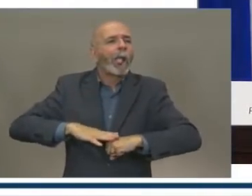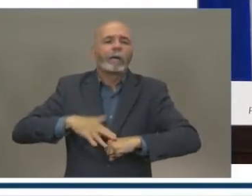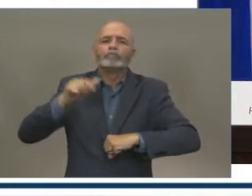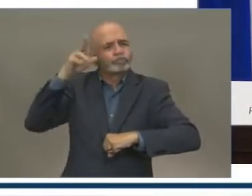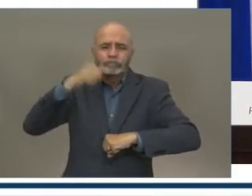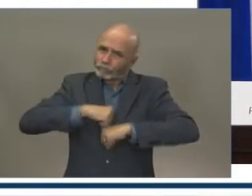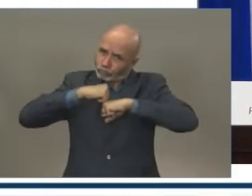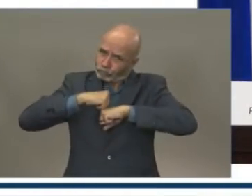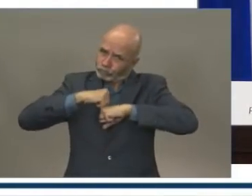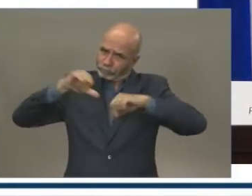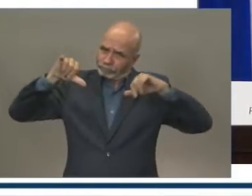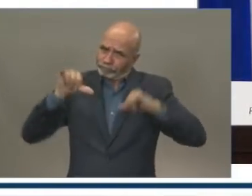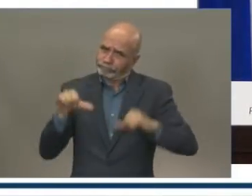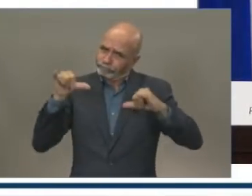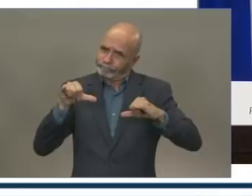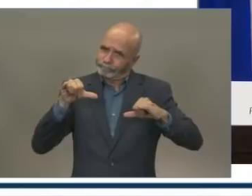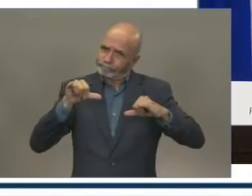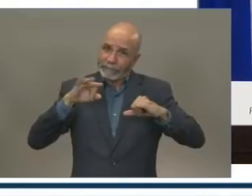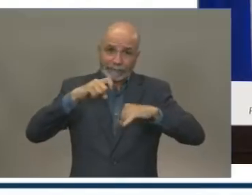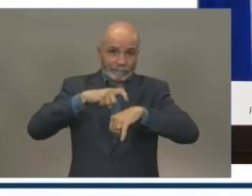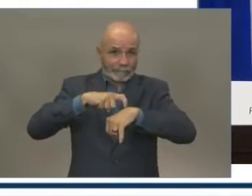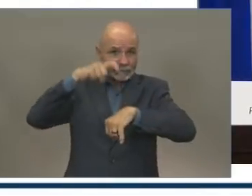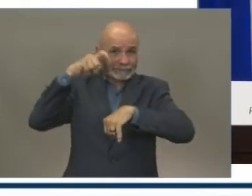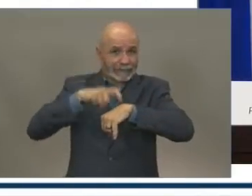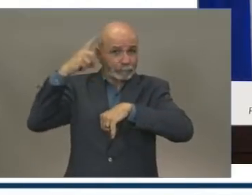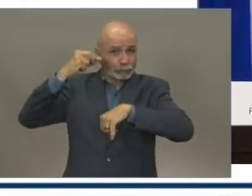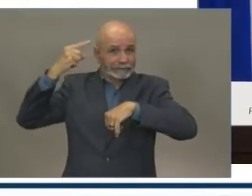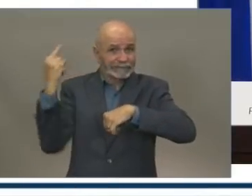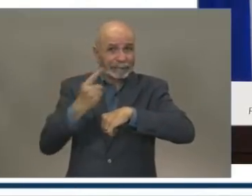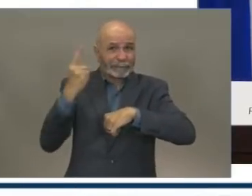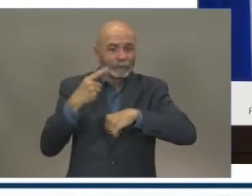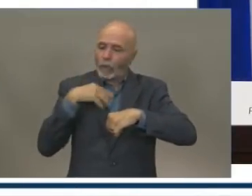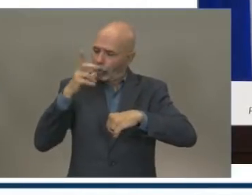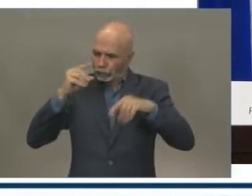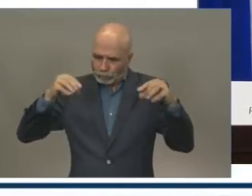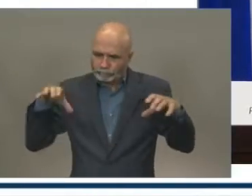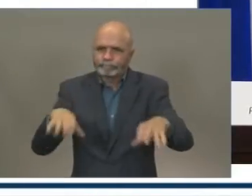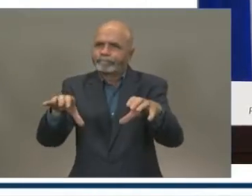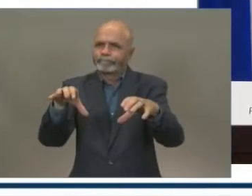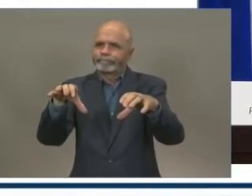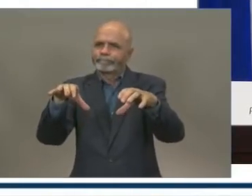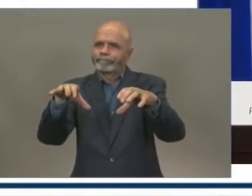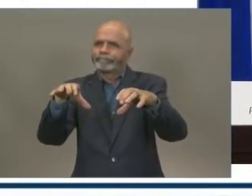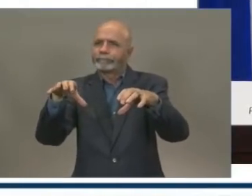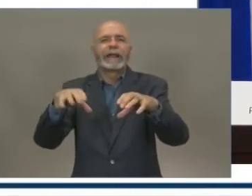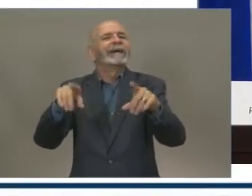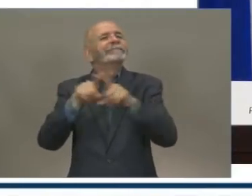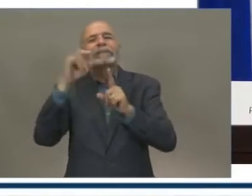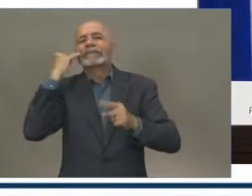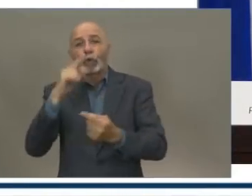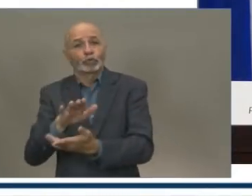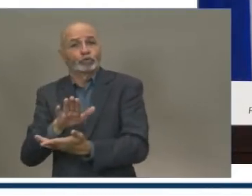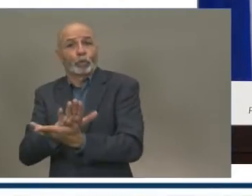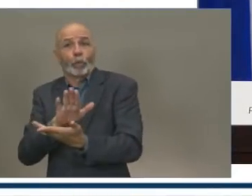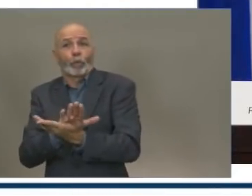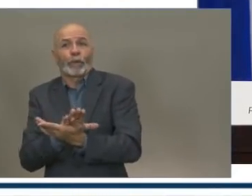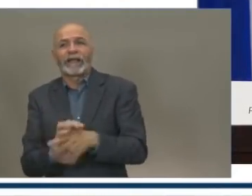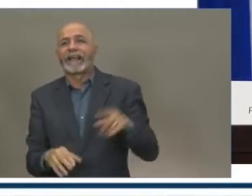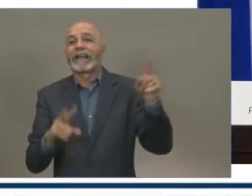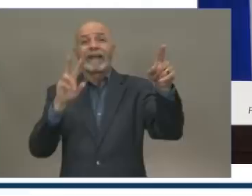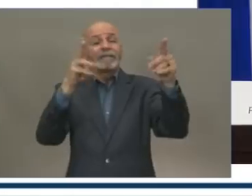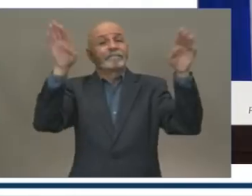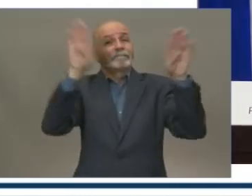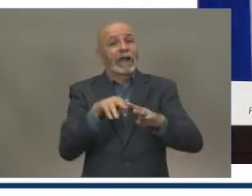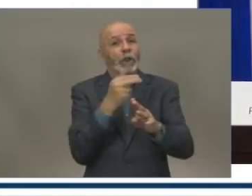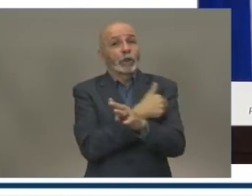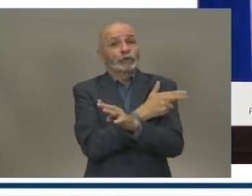I think that's what we're seeing with some of the school situations. That's certainly what we're seeing with Valley Regional. When it's time to act, we will